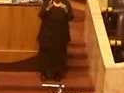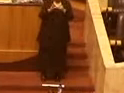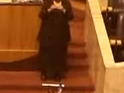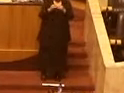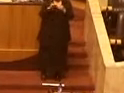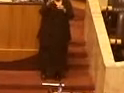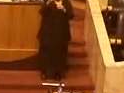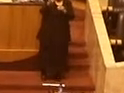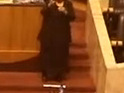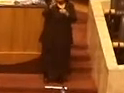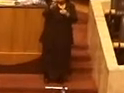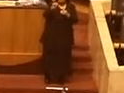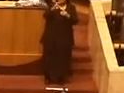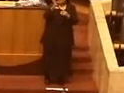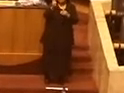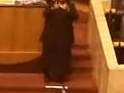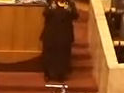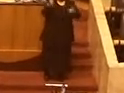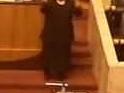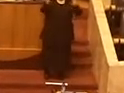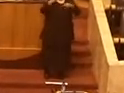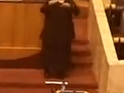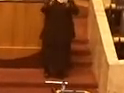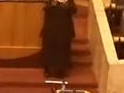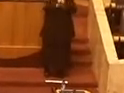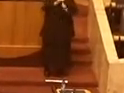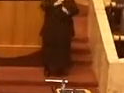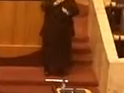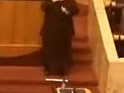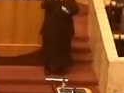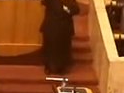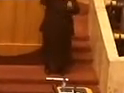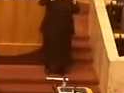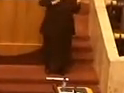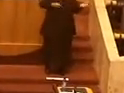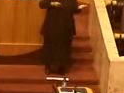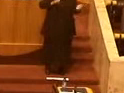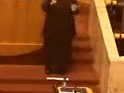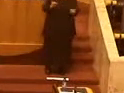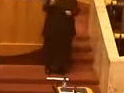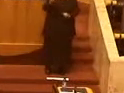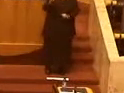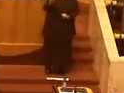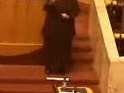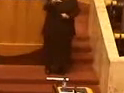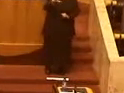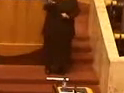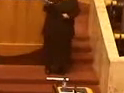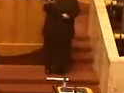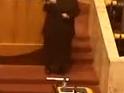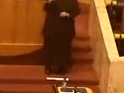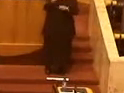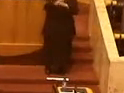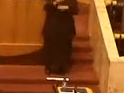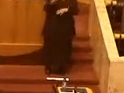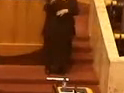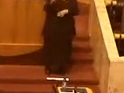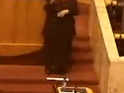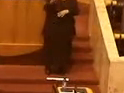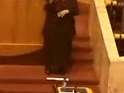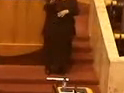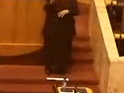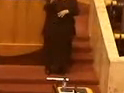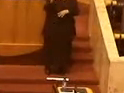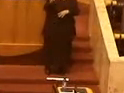the Executive Council, my colleagues, the Chief Whip of the Majority Party, Relazi Mokosi,